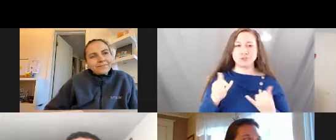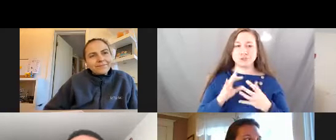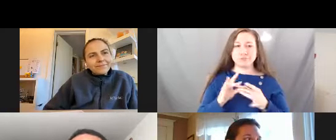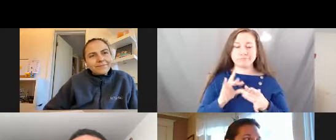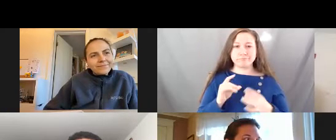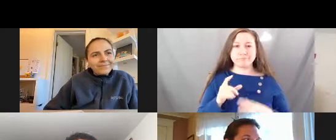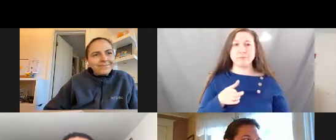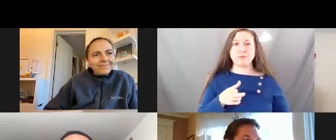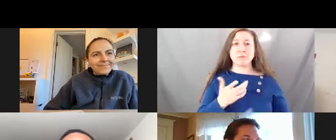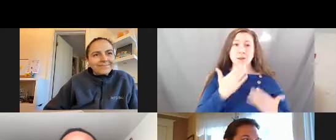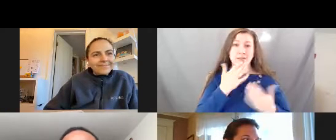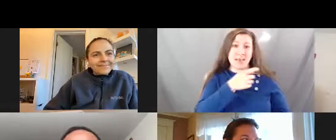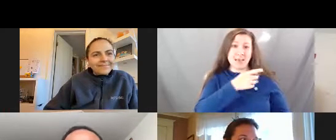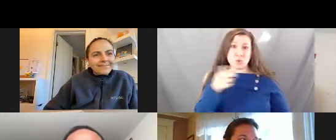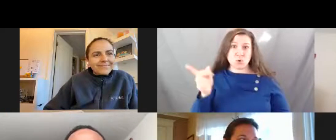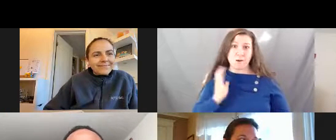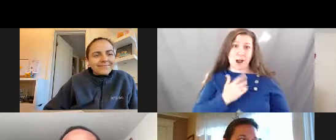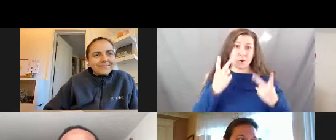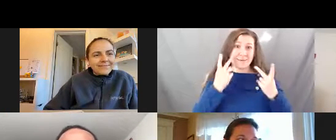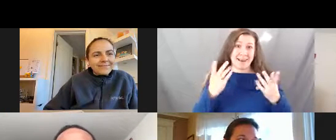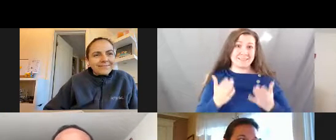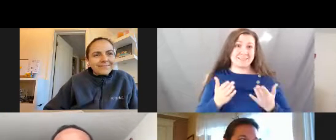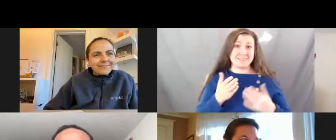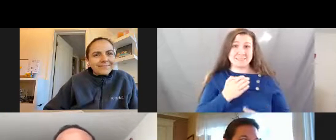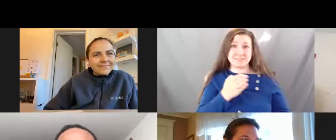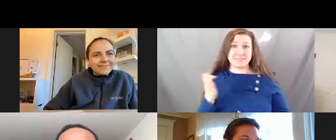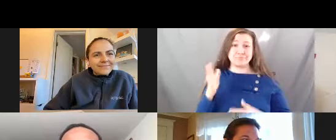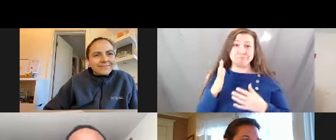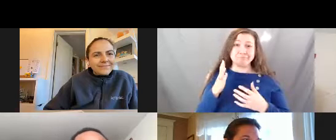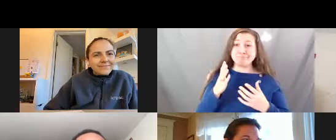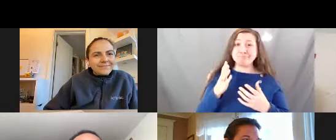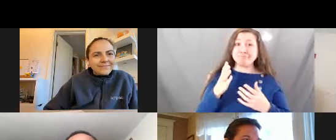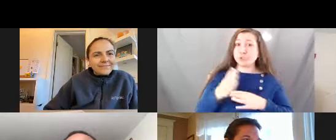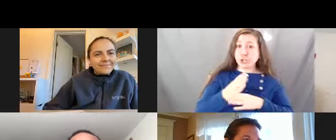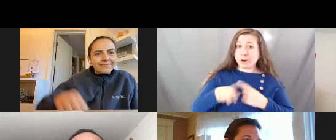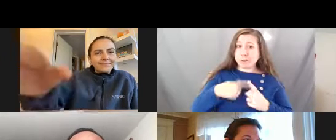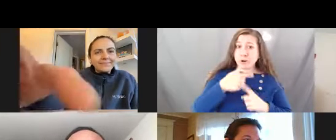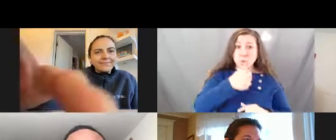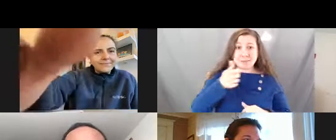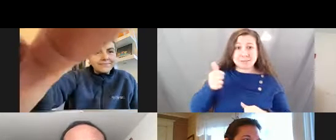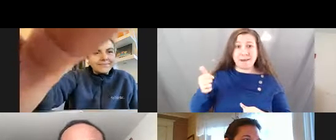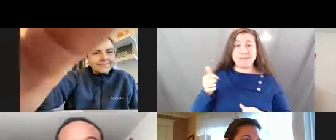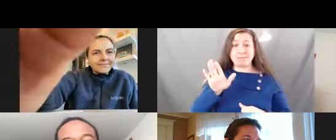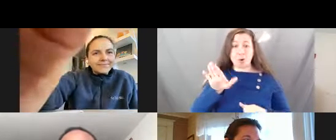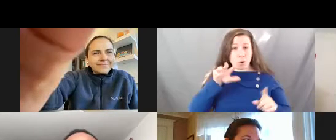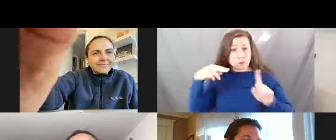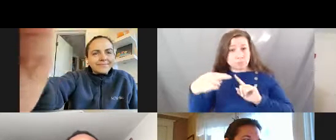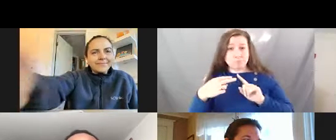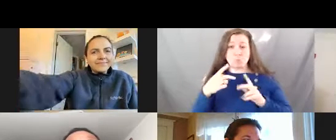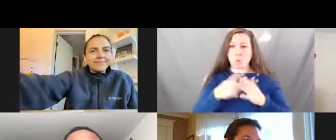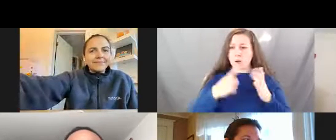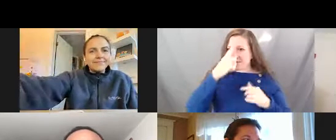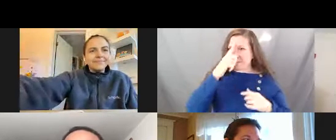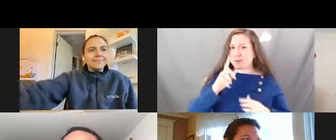thank our guests for coming on and sharing a little bit about who they are and how they think about this idea of diversity or